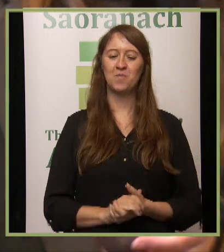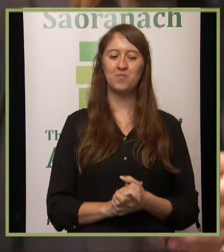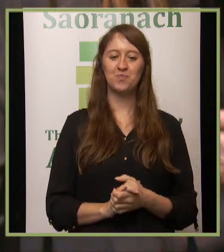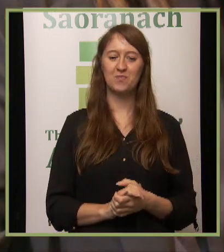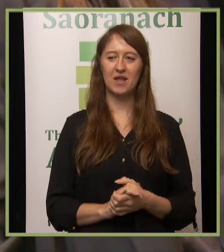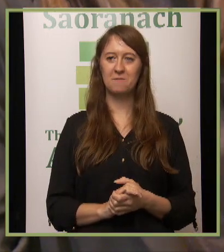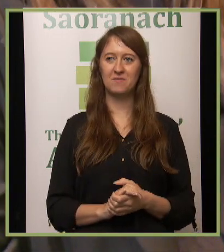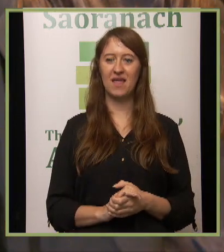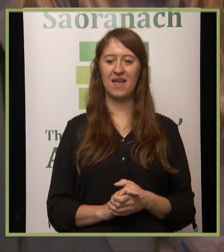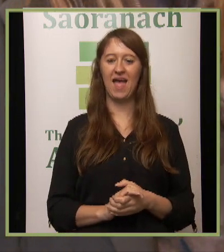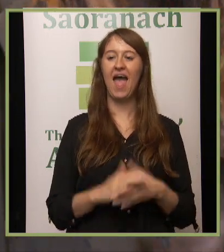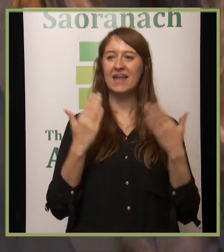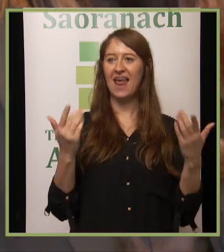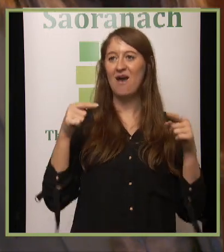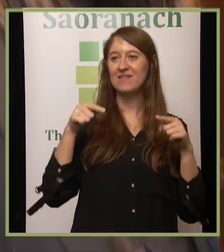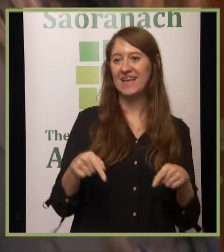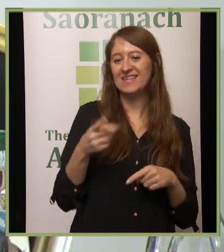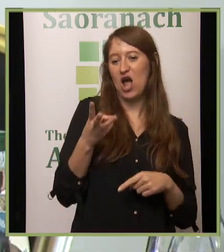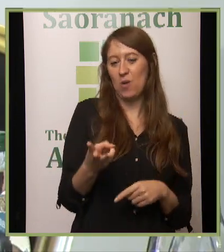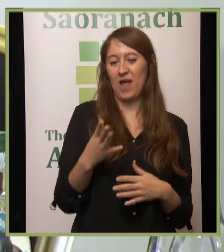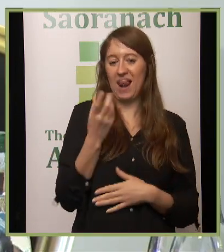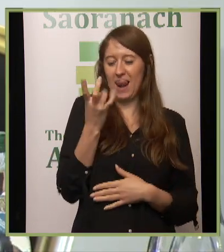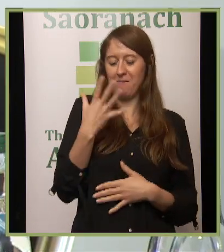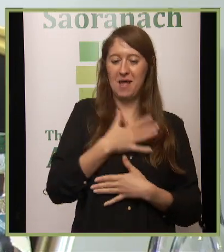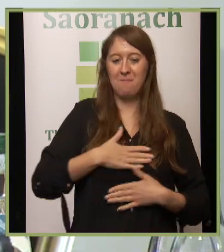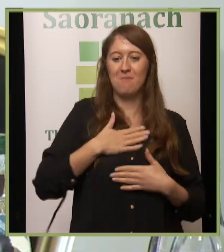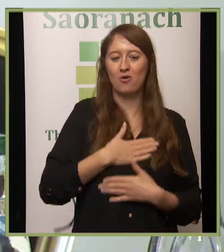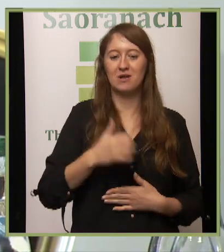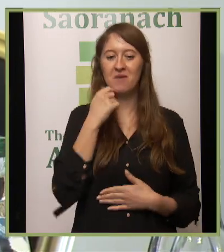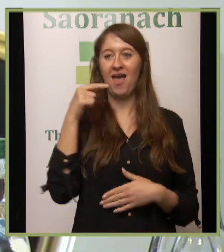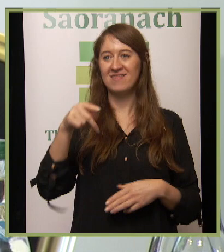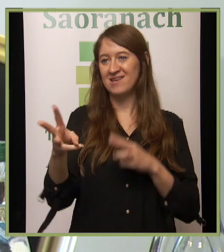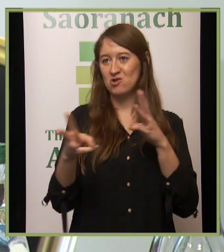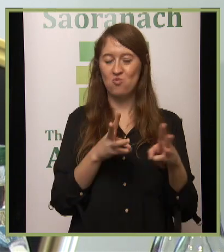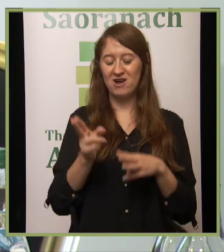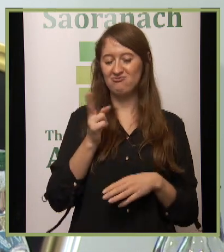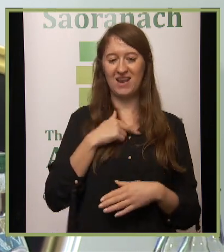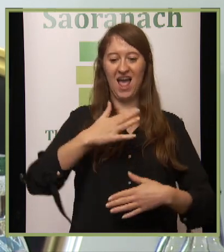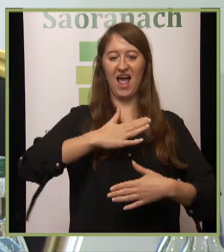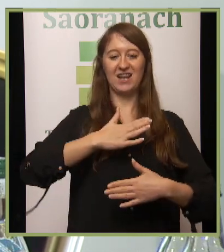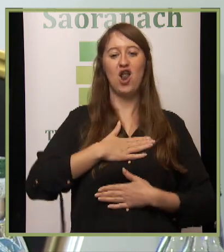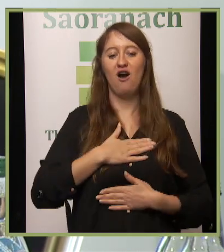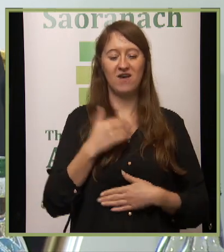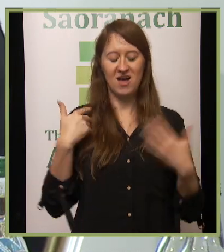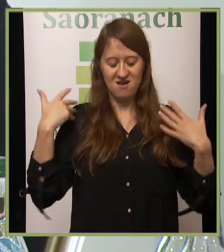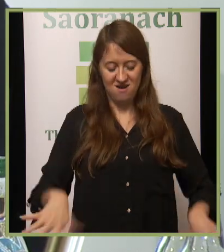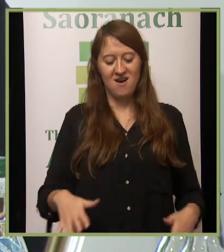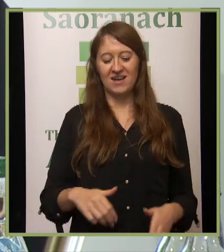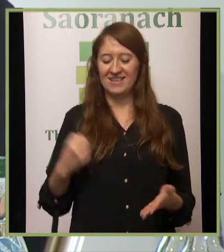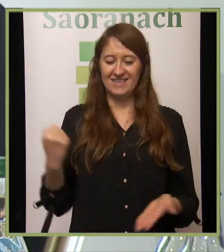And now this might be where I get a little bit emotional, because I have loved this work so much. I definitely am. God damn